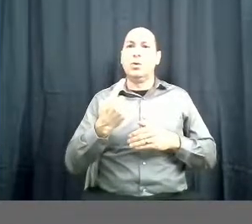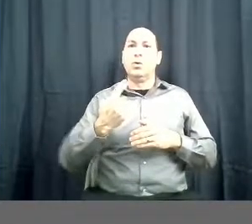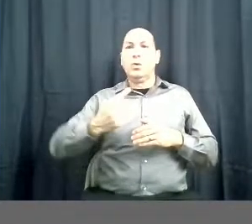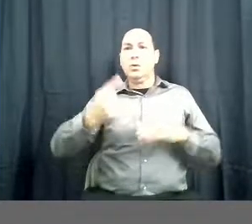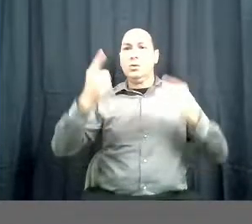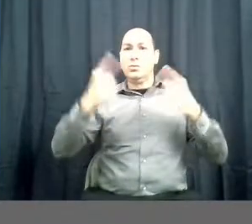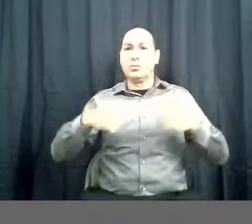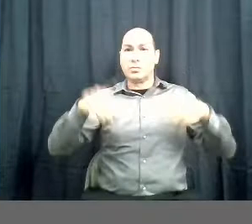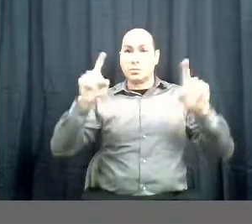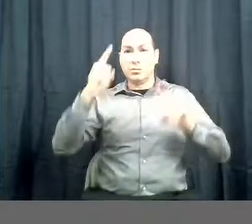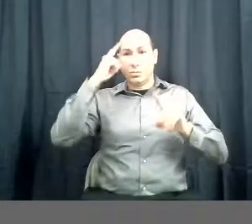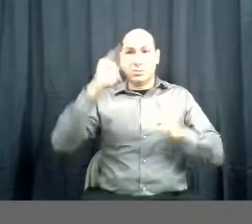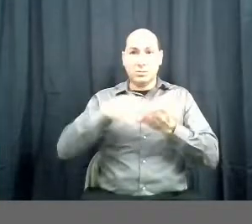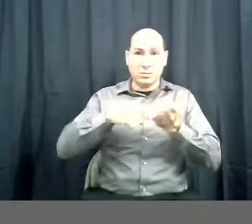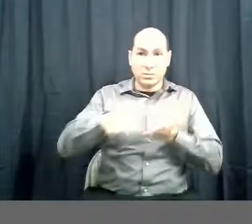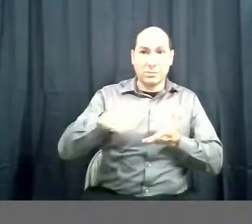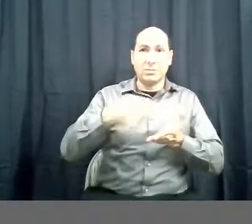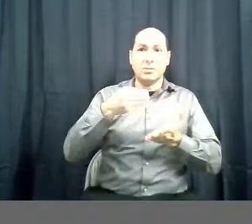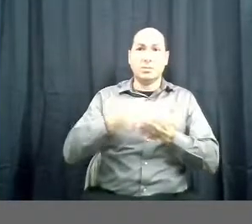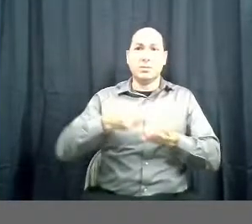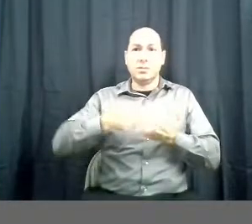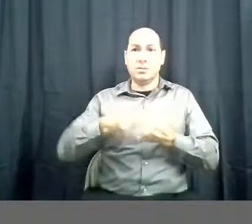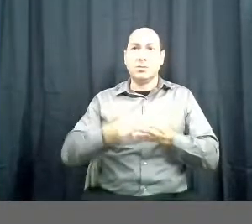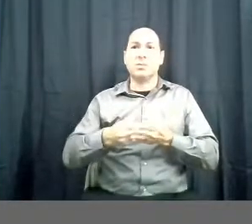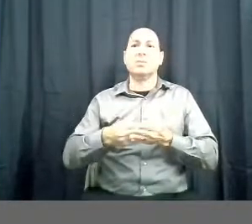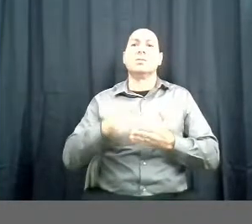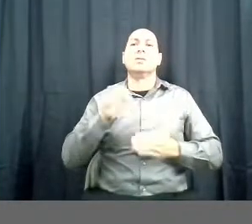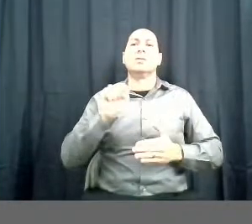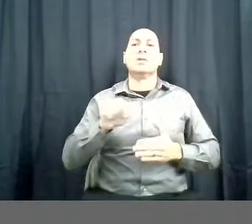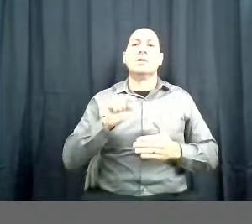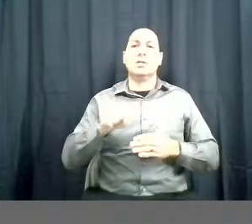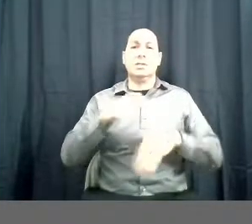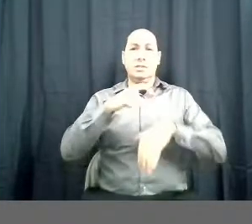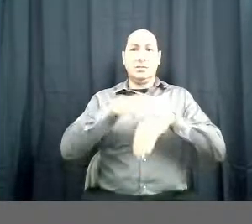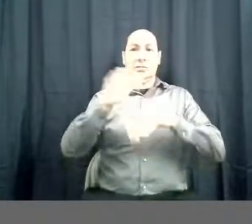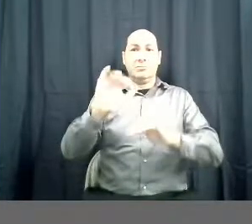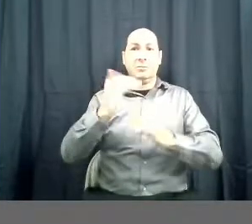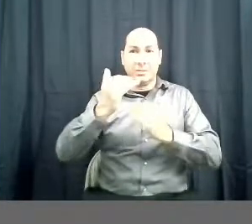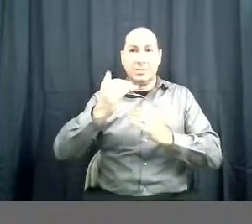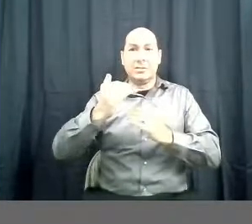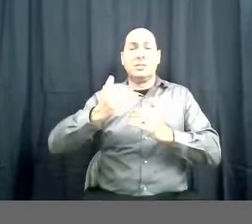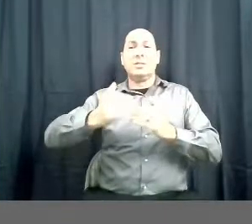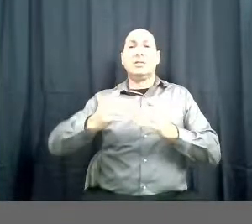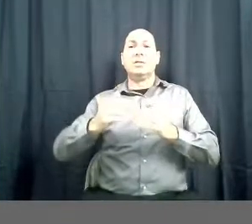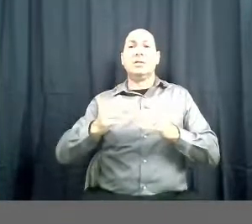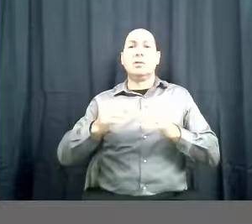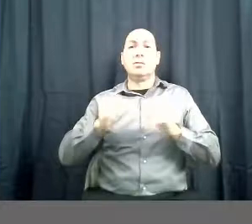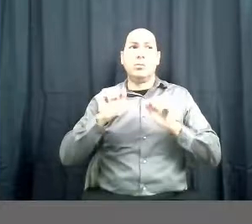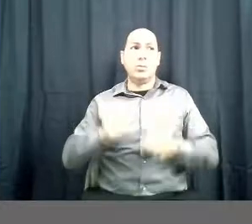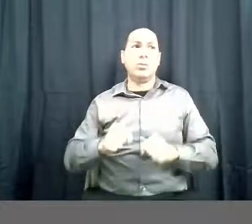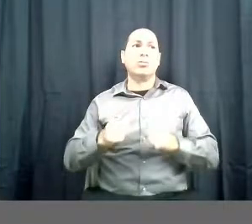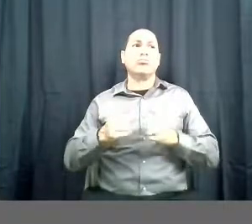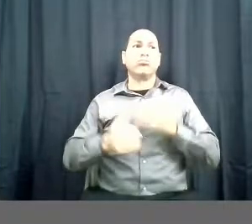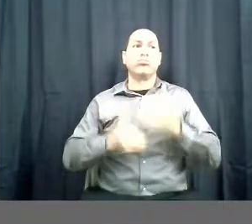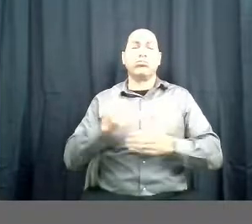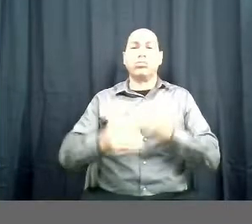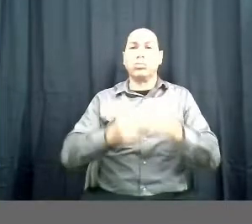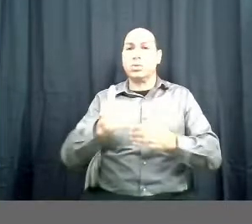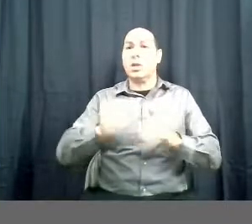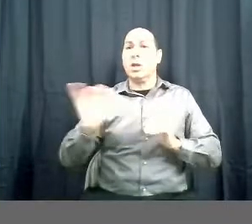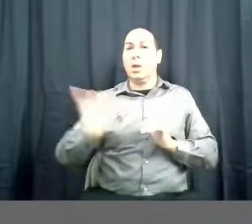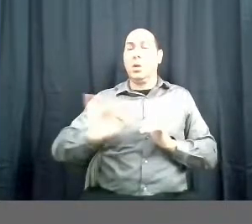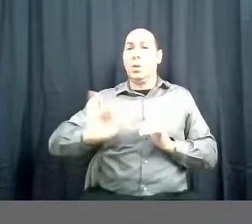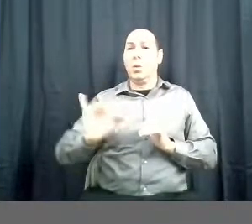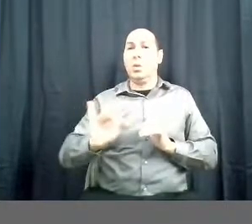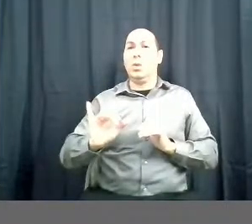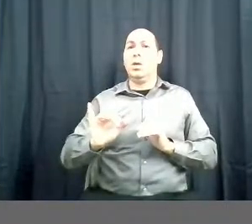creditors have reflected both incremental short-term cash available as a result of that overperformance, but also, because it's 20-year